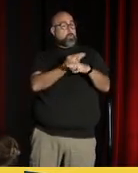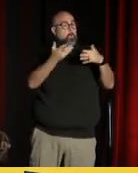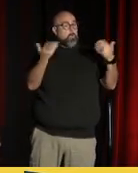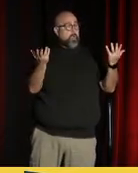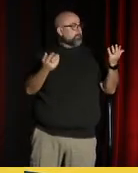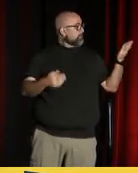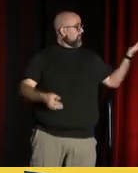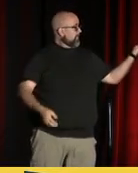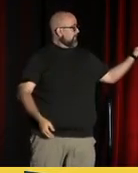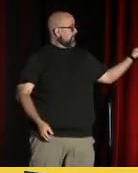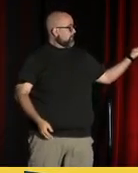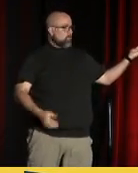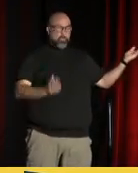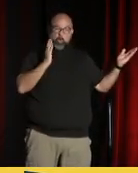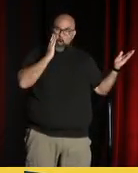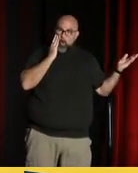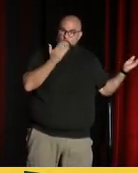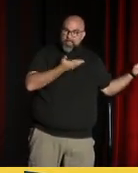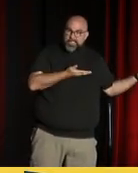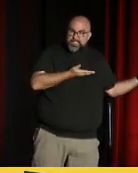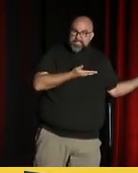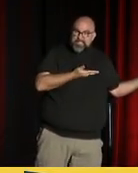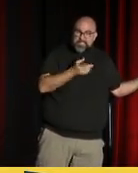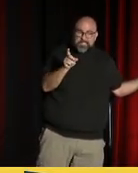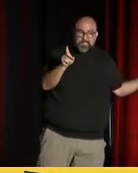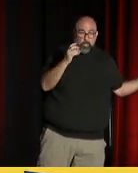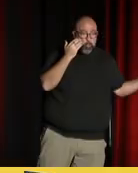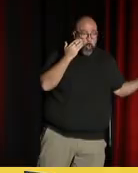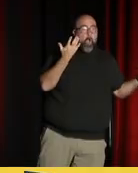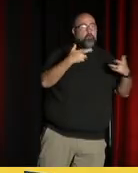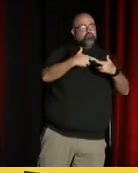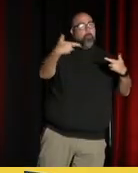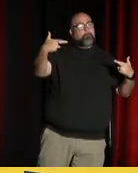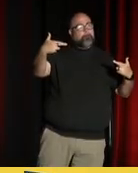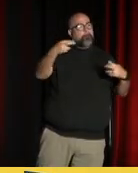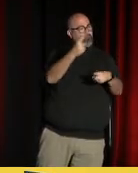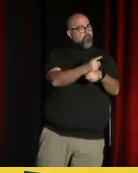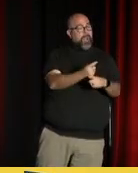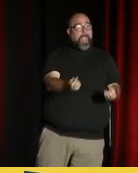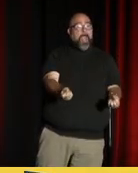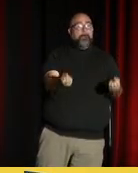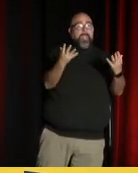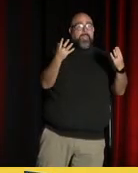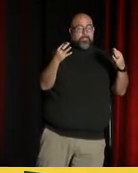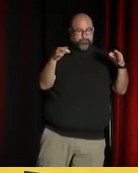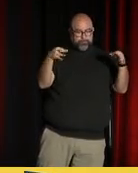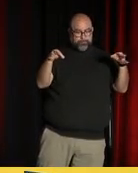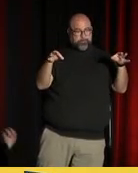these. Who can tell me what these are? Ropes. And how many do I have?